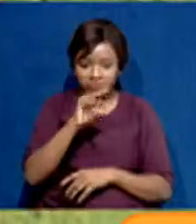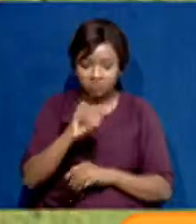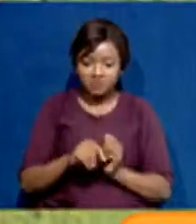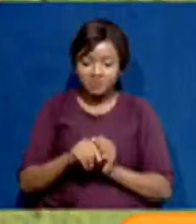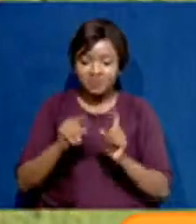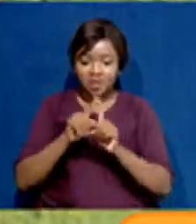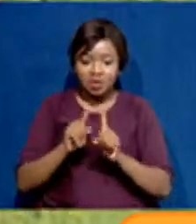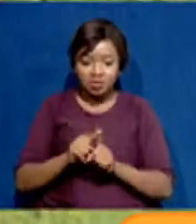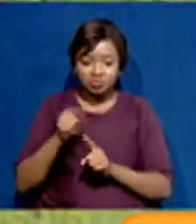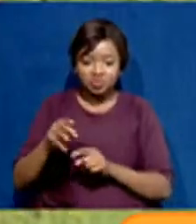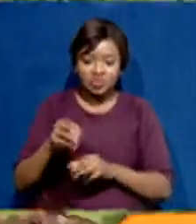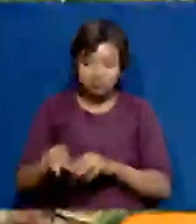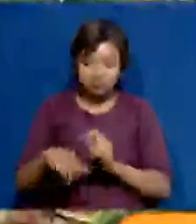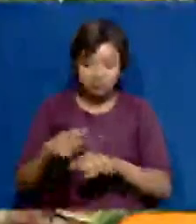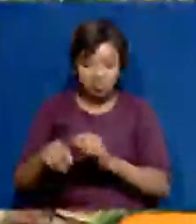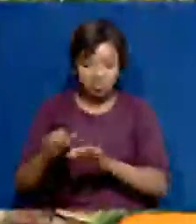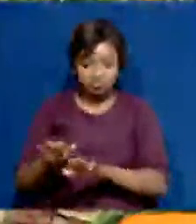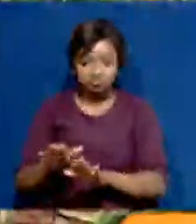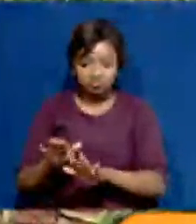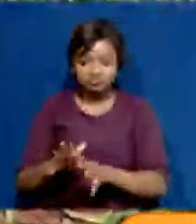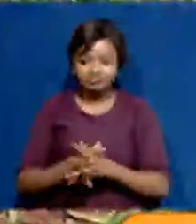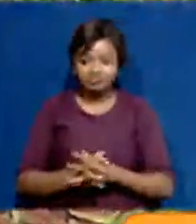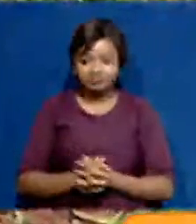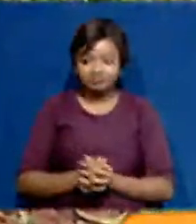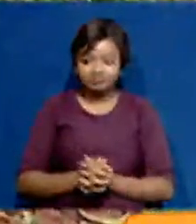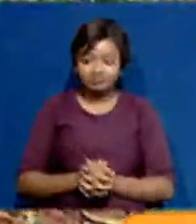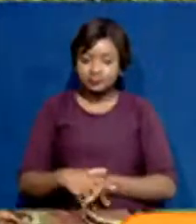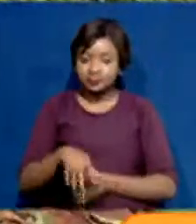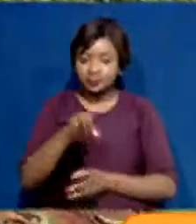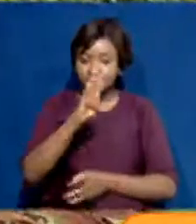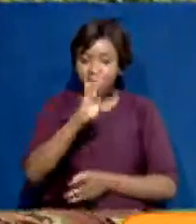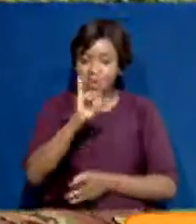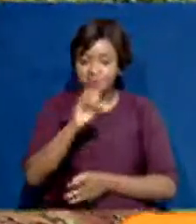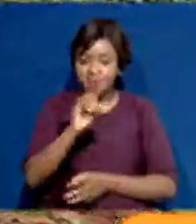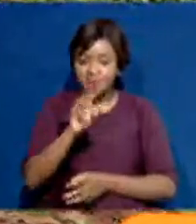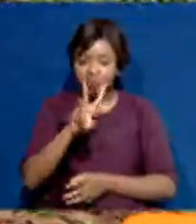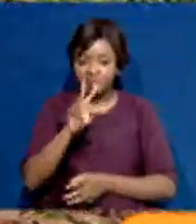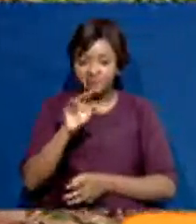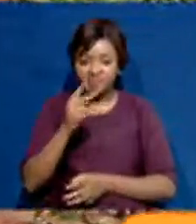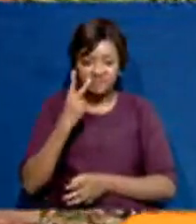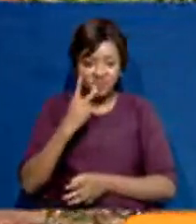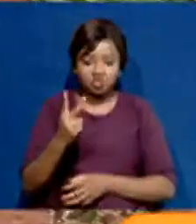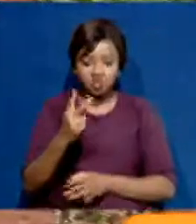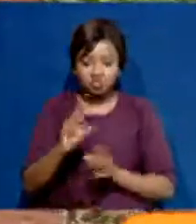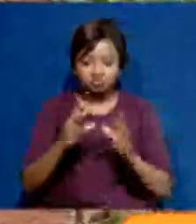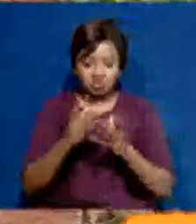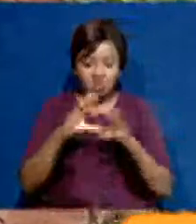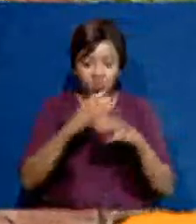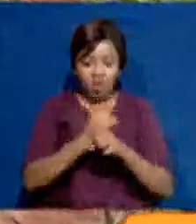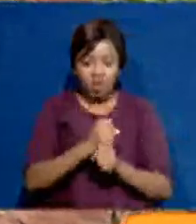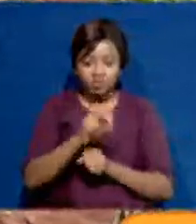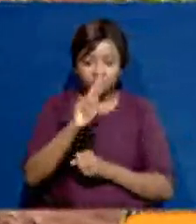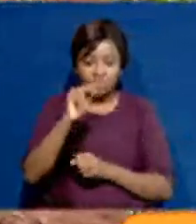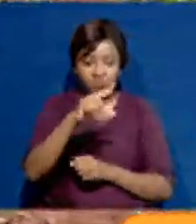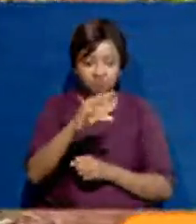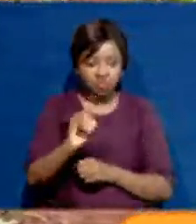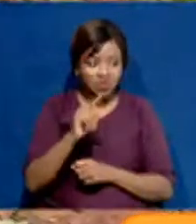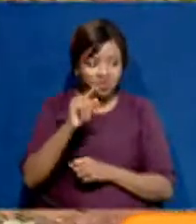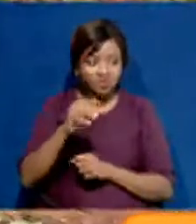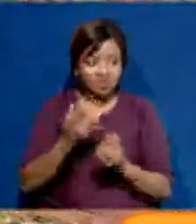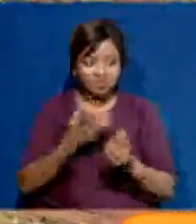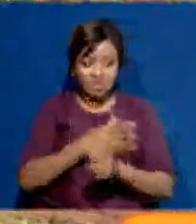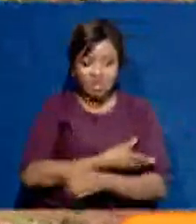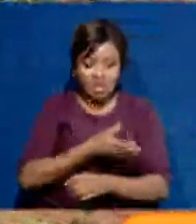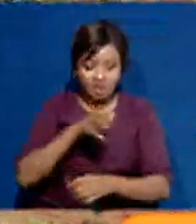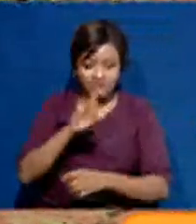inashika tu hapo inaenda chini. BioVision Africa Trust, a non-governmental organization, has been empowering